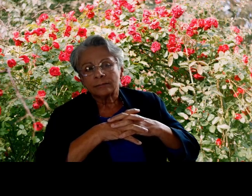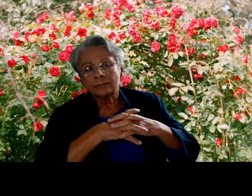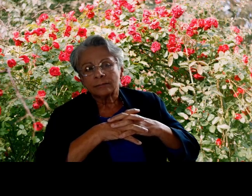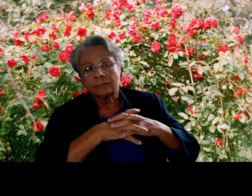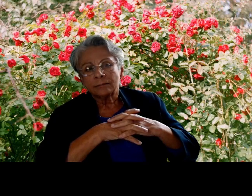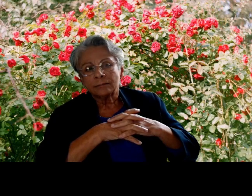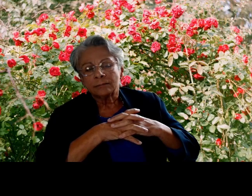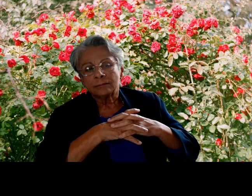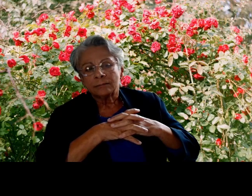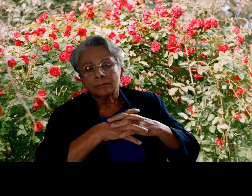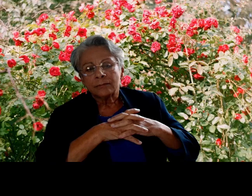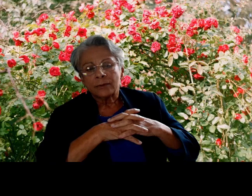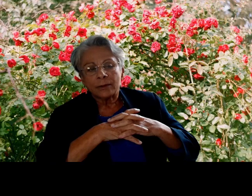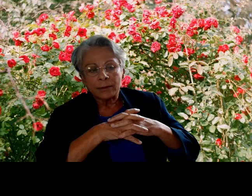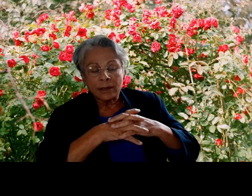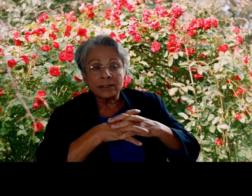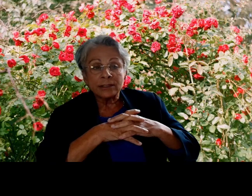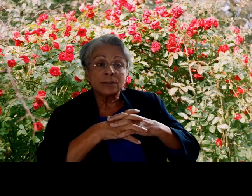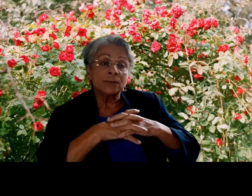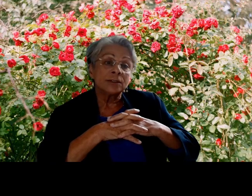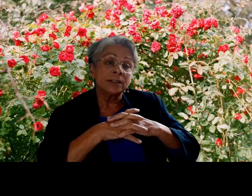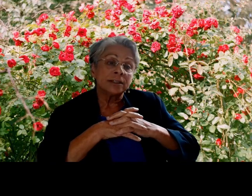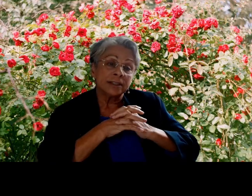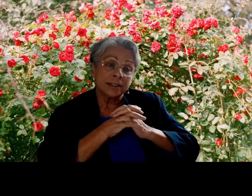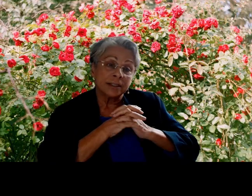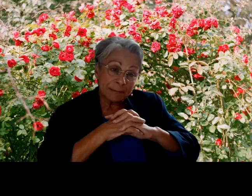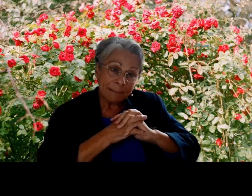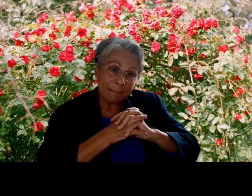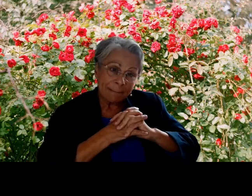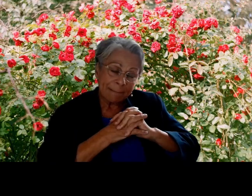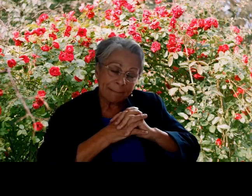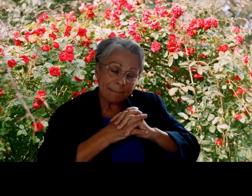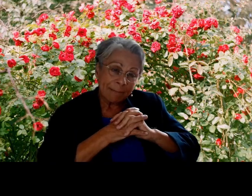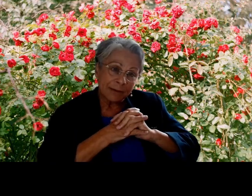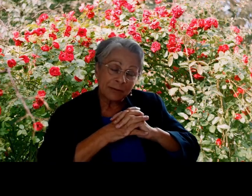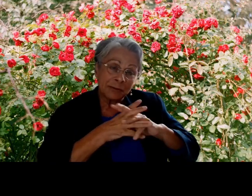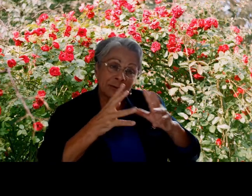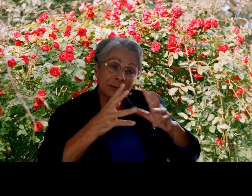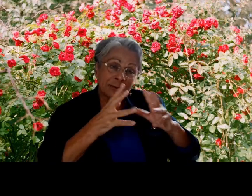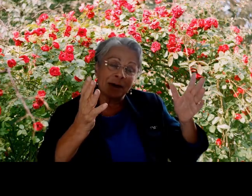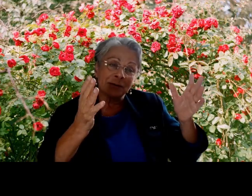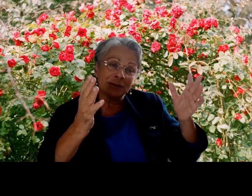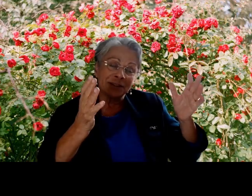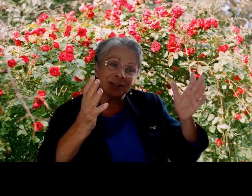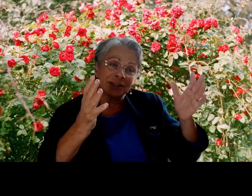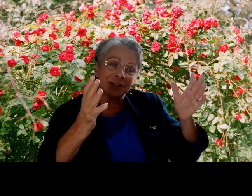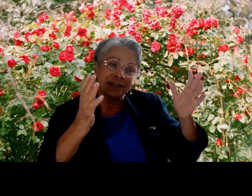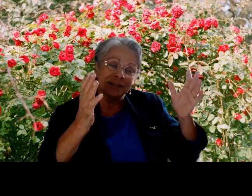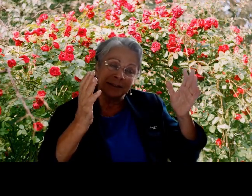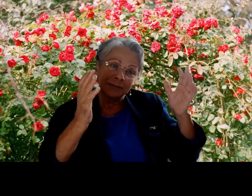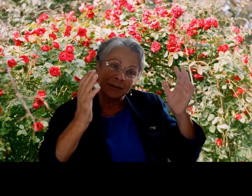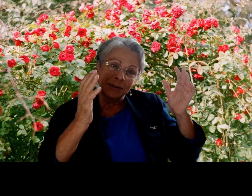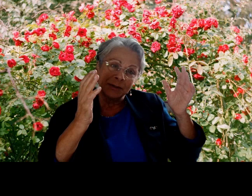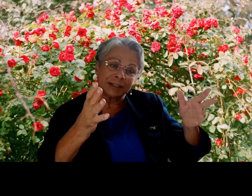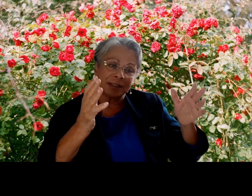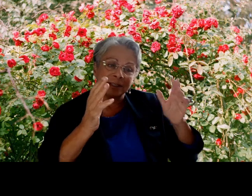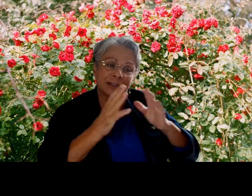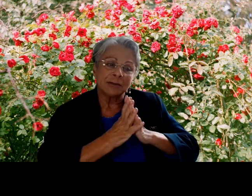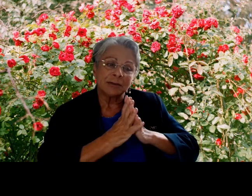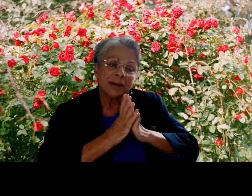In terms of customers of what? Customers of ours? Customers of utilities. You're talking about digitization